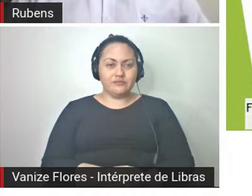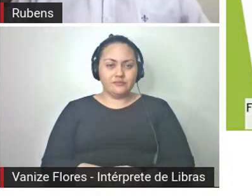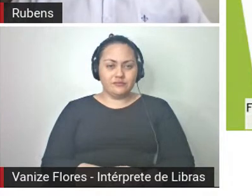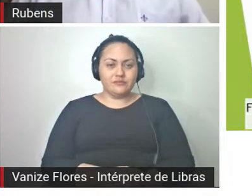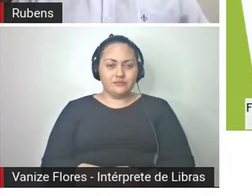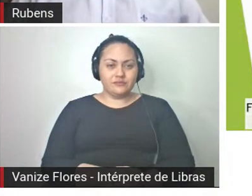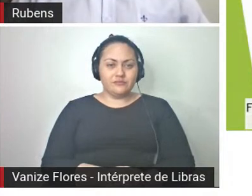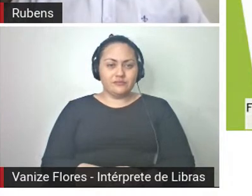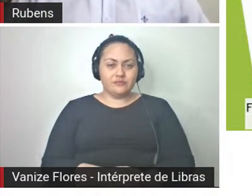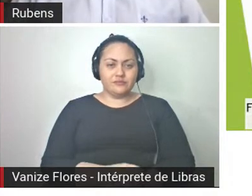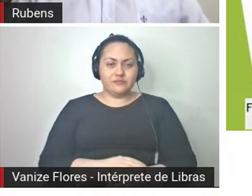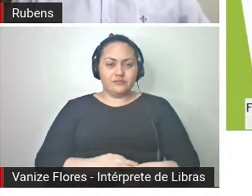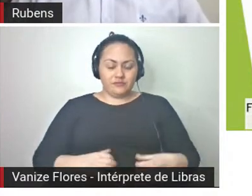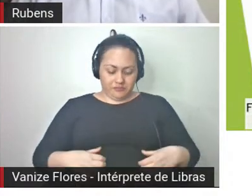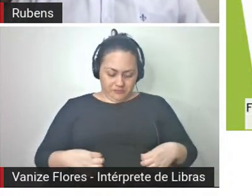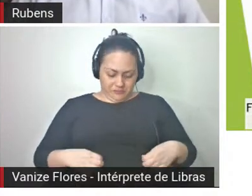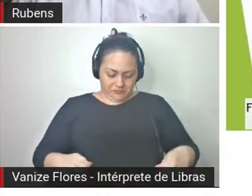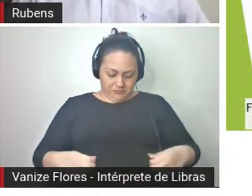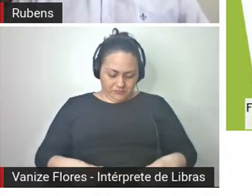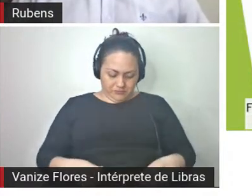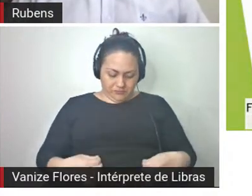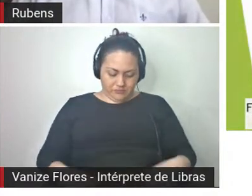similarities between the two countries.